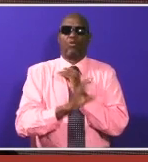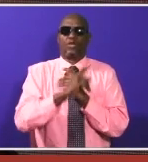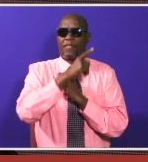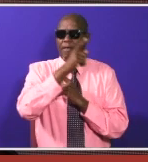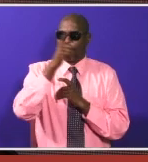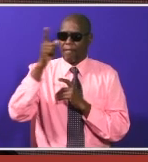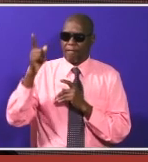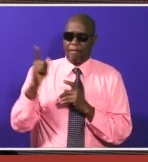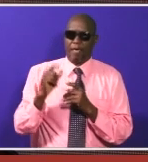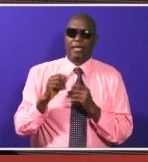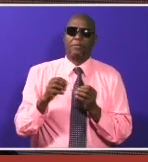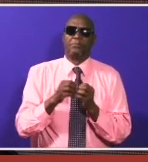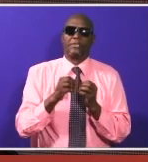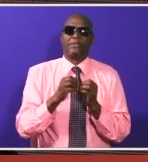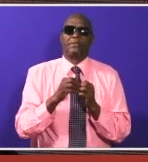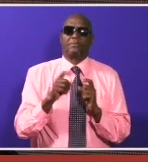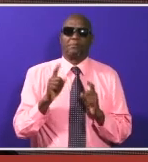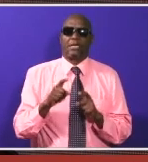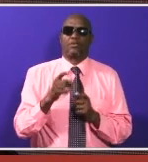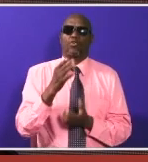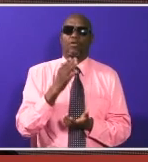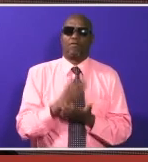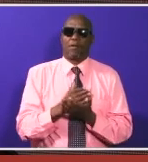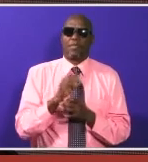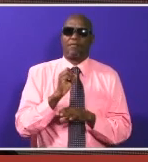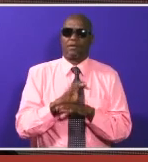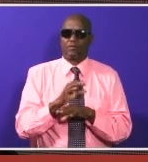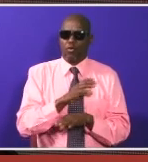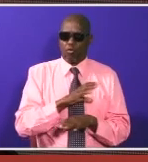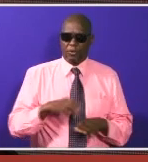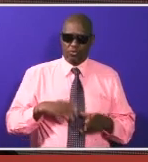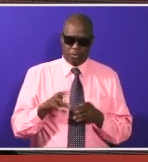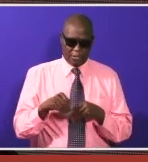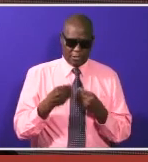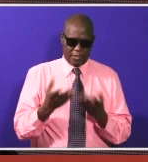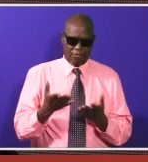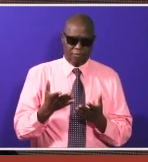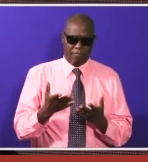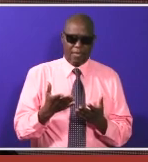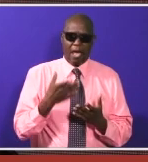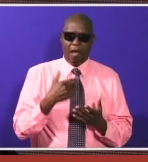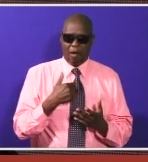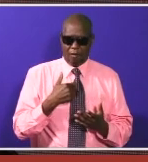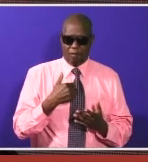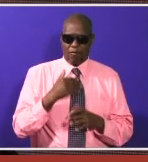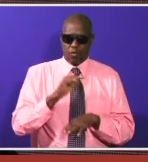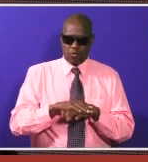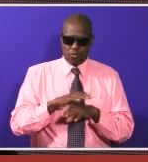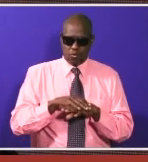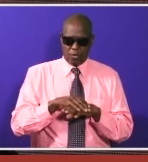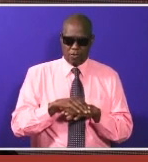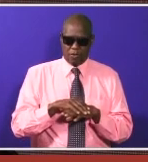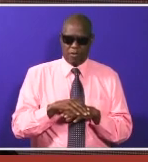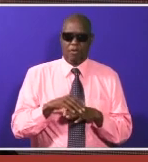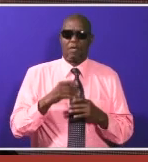those stakeholders is basically to just confirm that the advice that the commission gives makes sense, first of all. They're able to understand